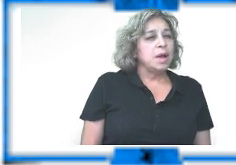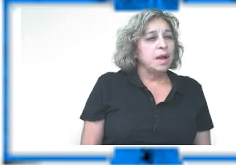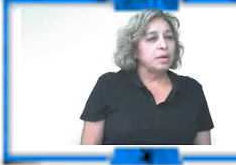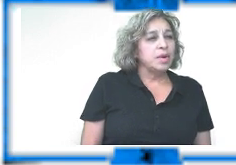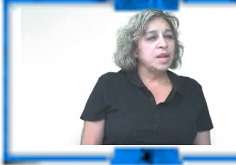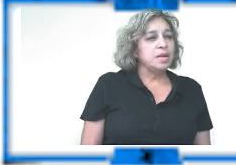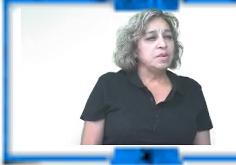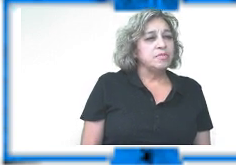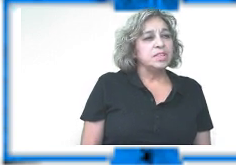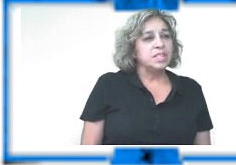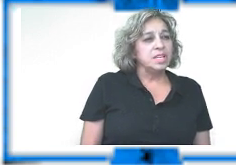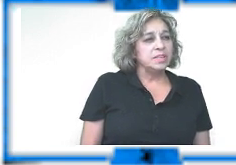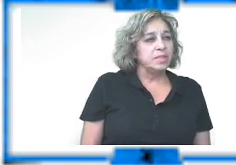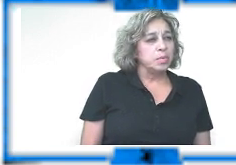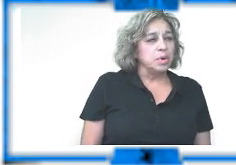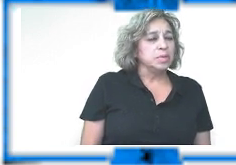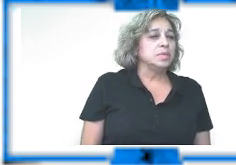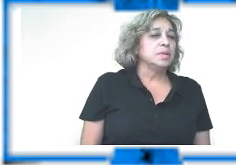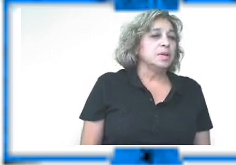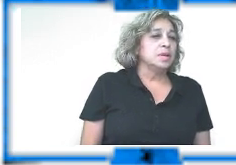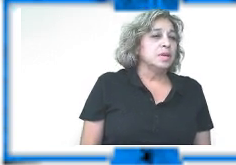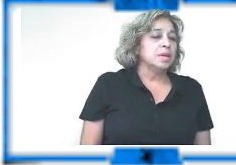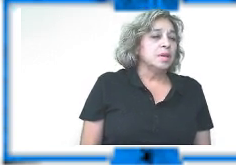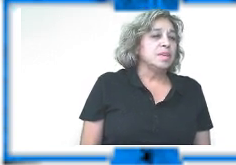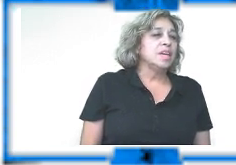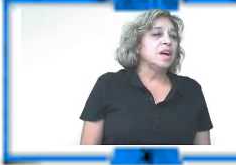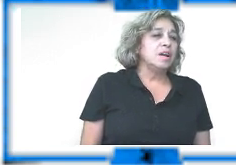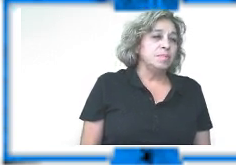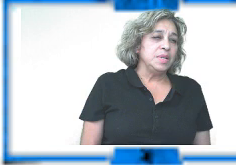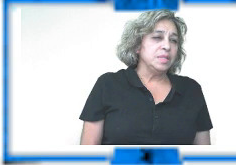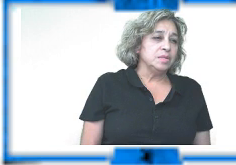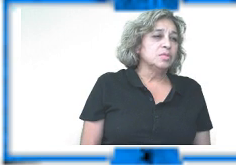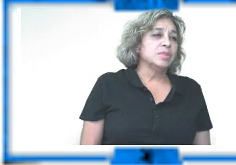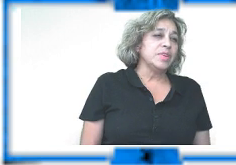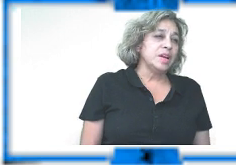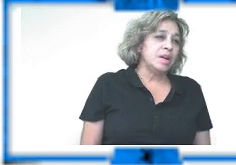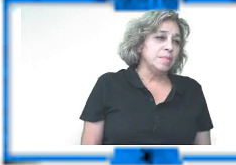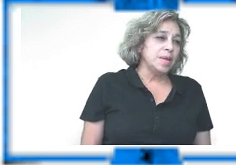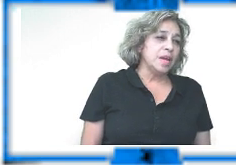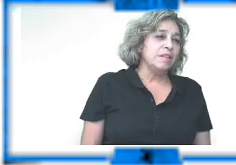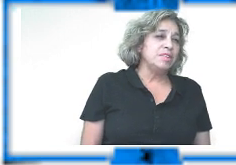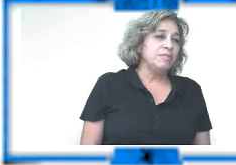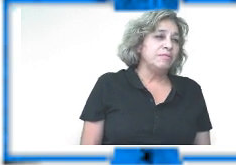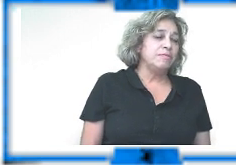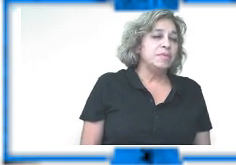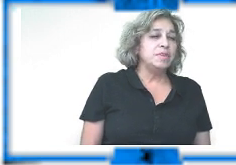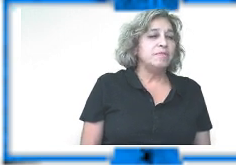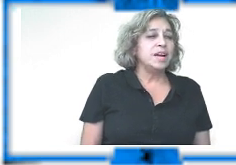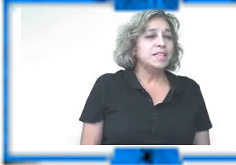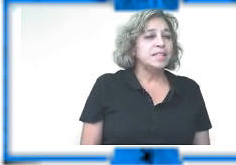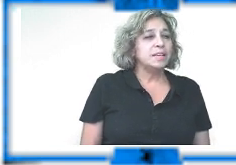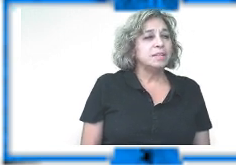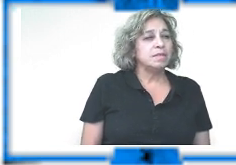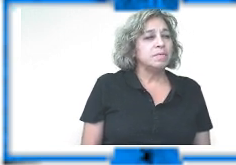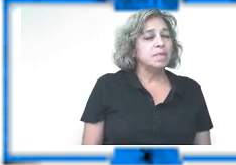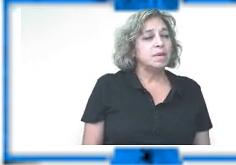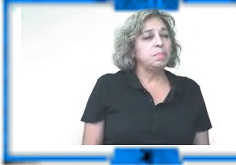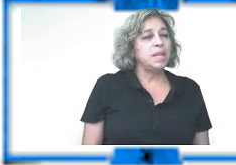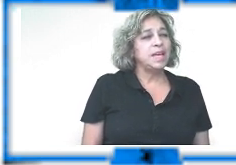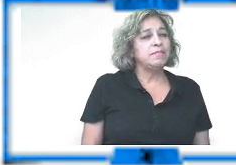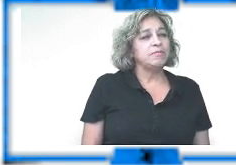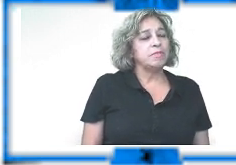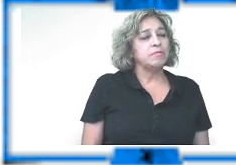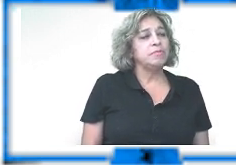These great universities of the world, economies, schools of economy, have devised